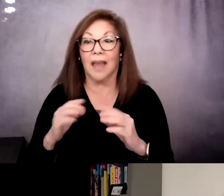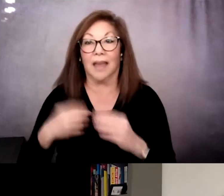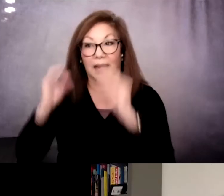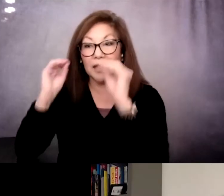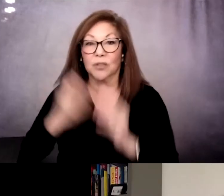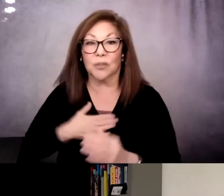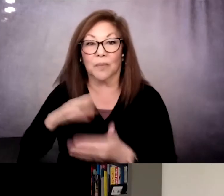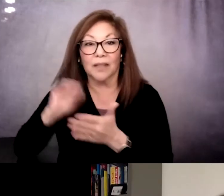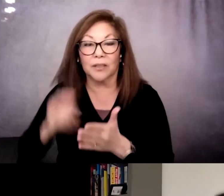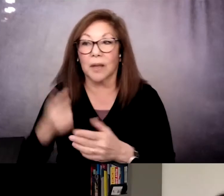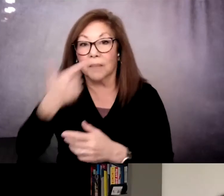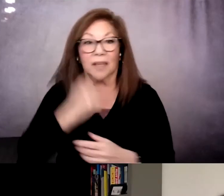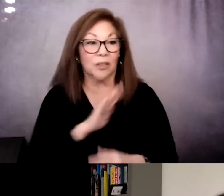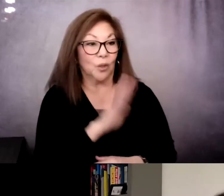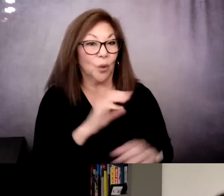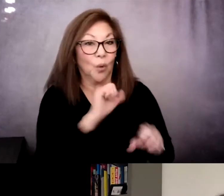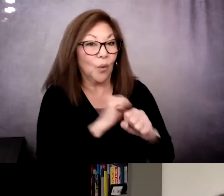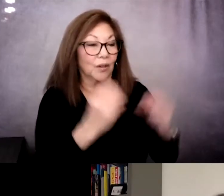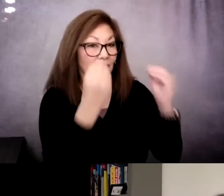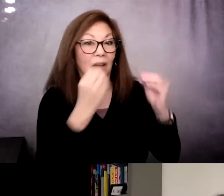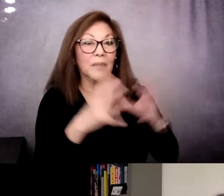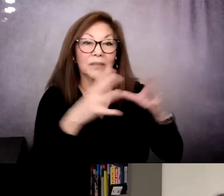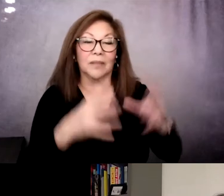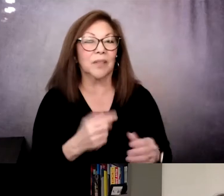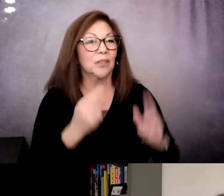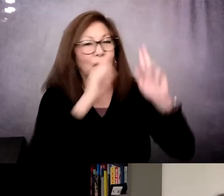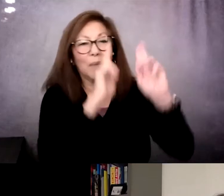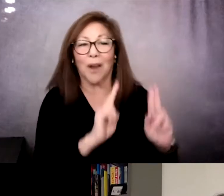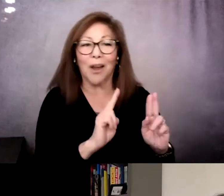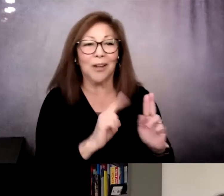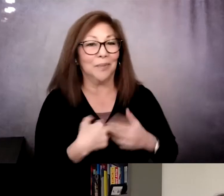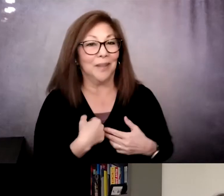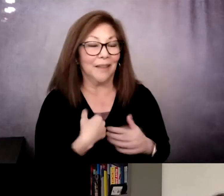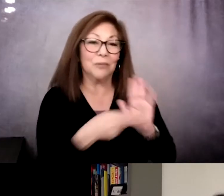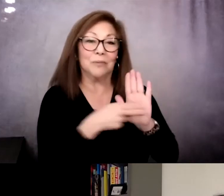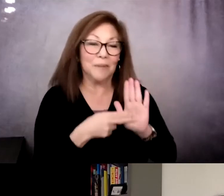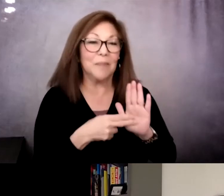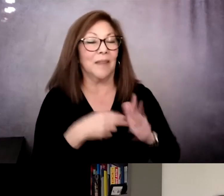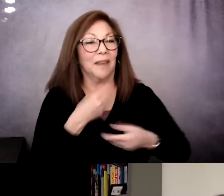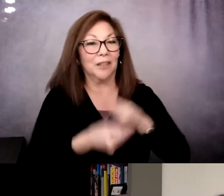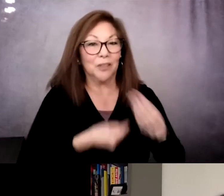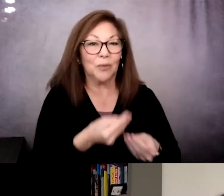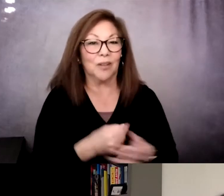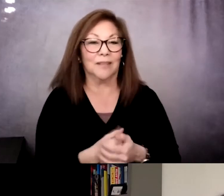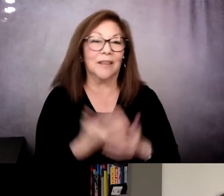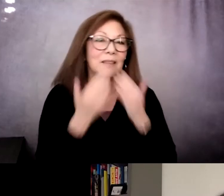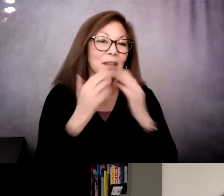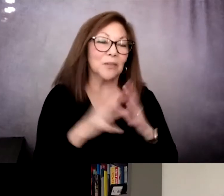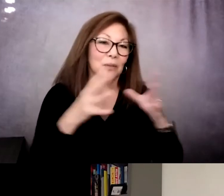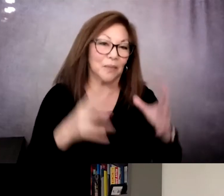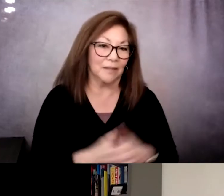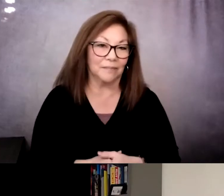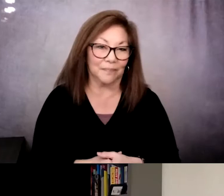because it taught me so much. So I'm honored that you would read me with that kind of generosity. So thank you very much. You are